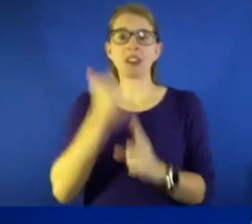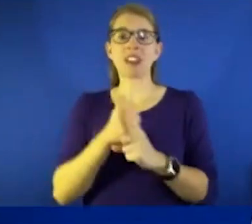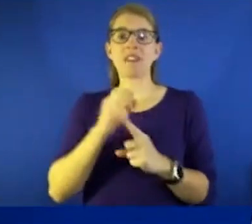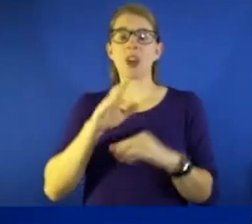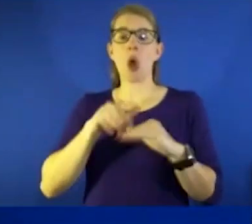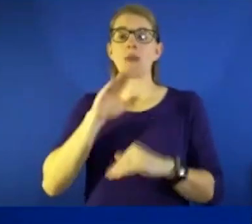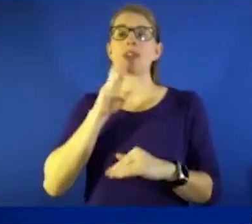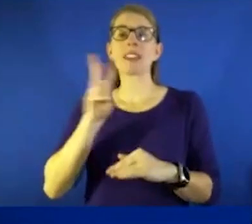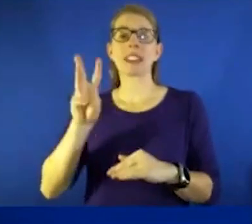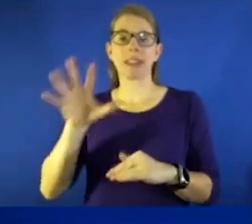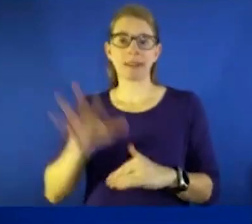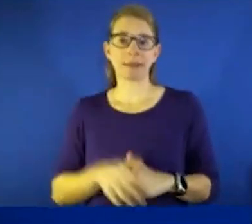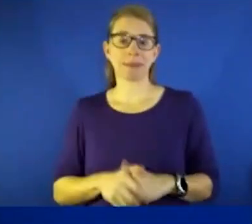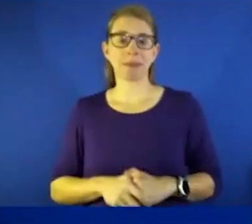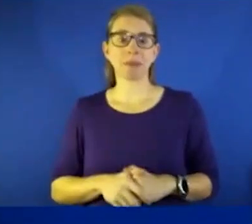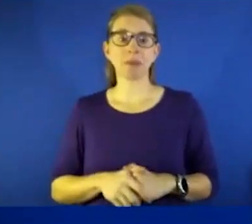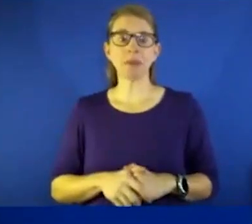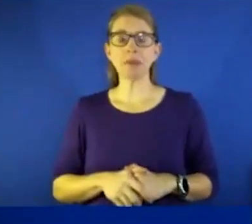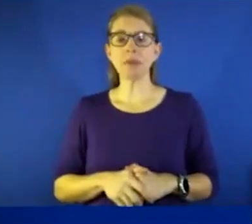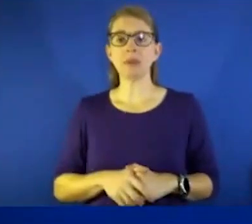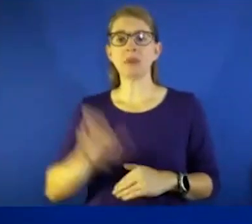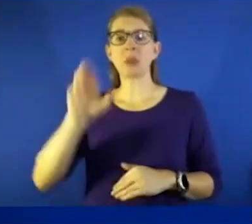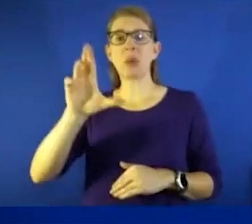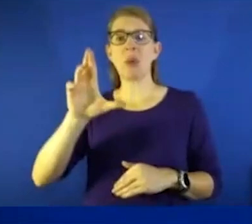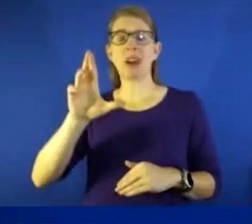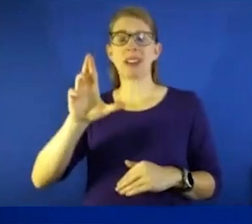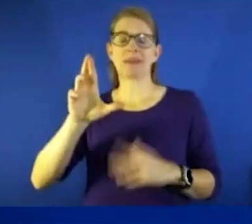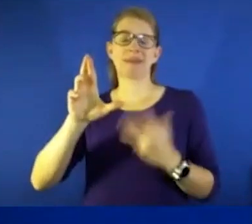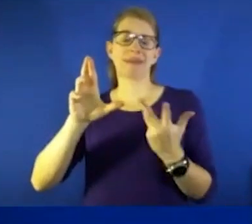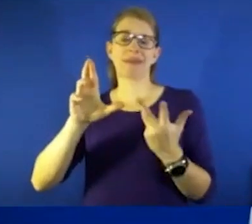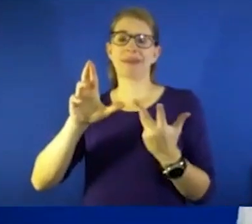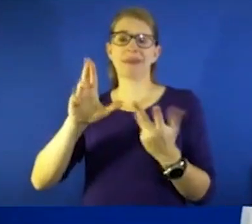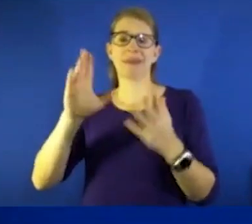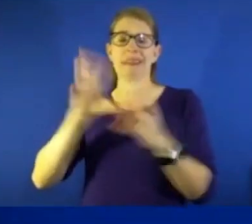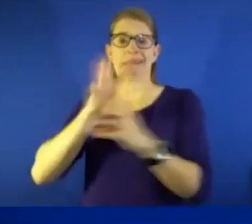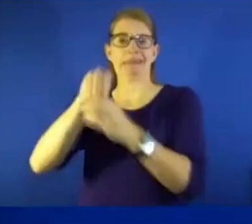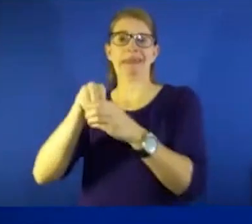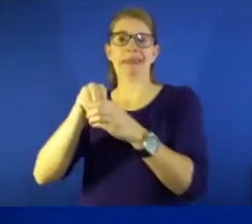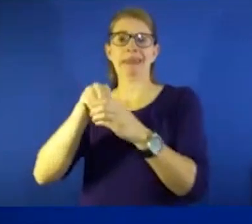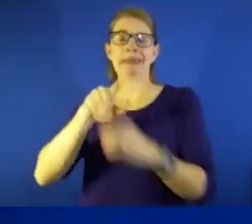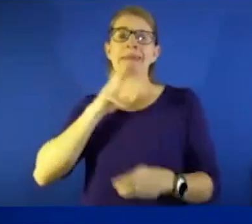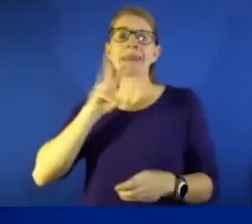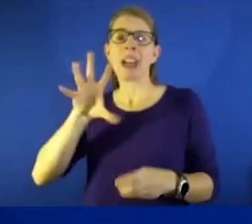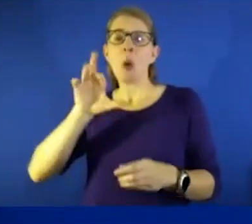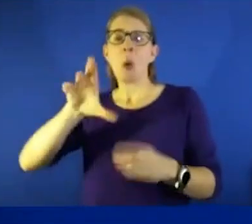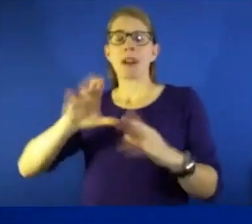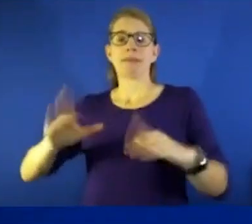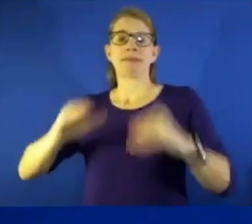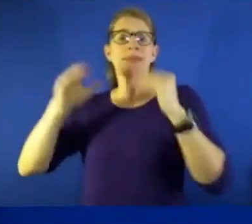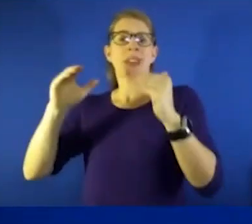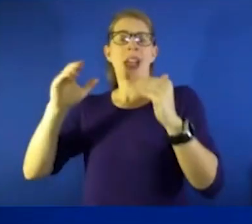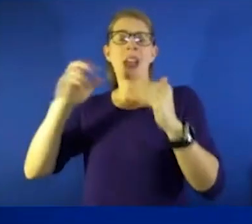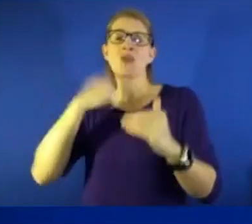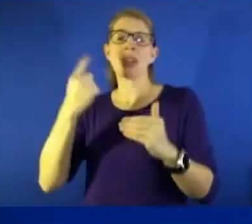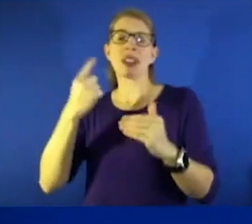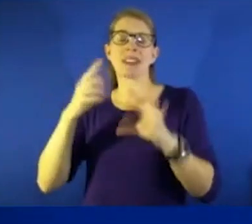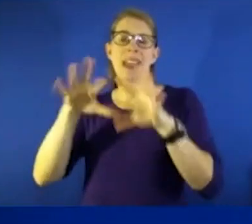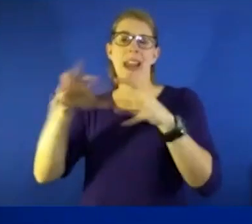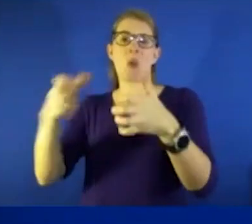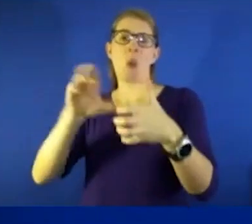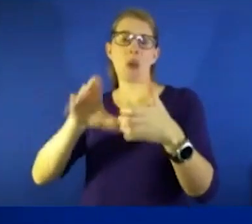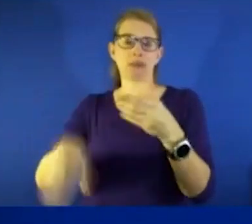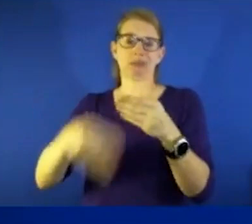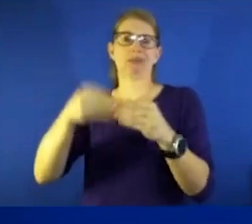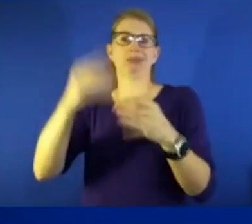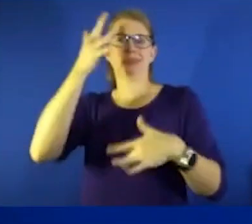underlying disease, or if you're in a high-risk category. I think when you sit back and you look at the Moderna data, it actually is still really good at